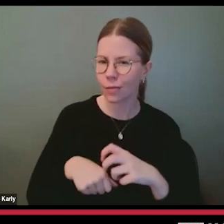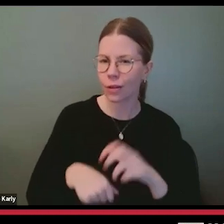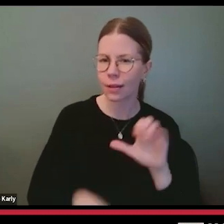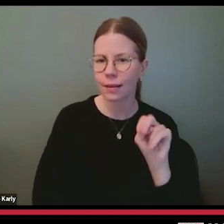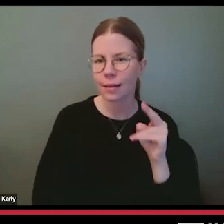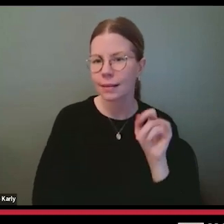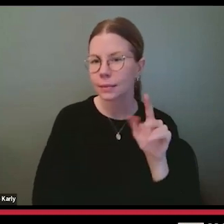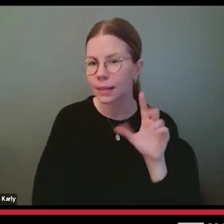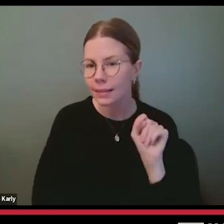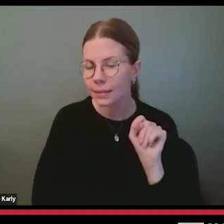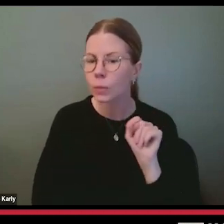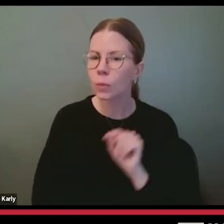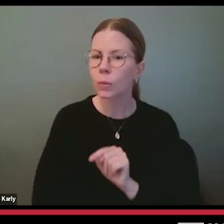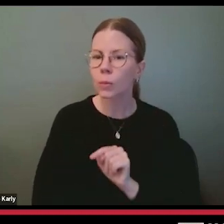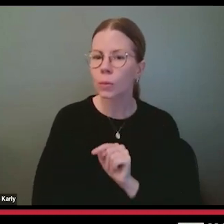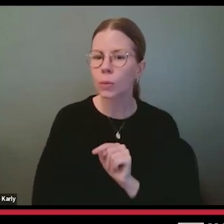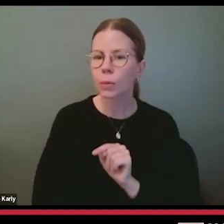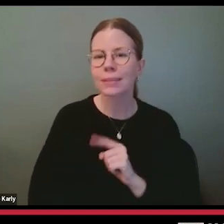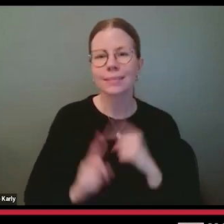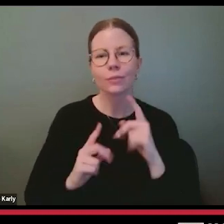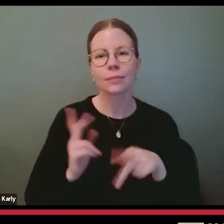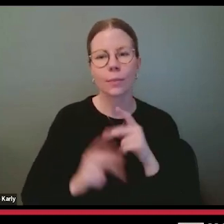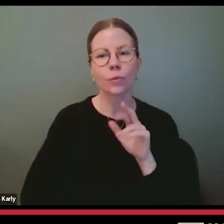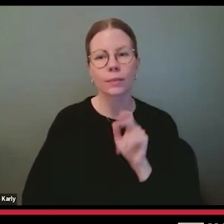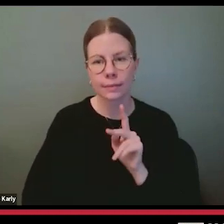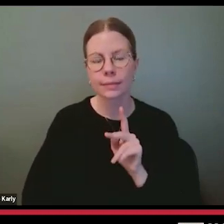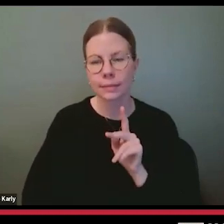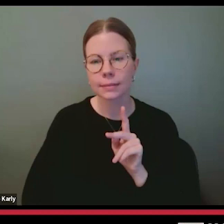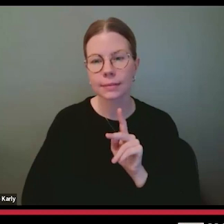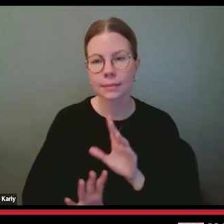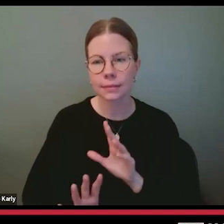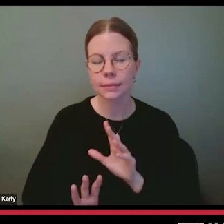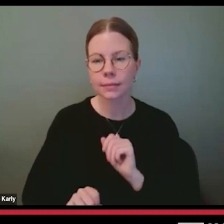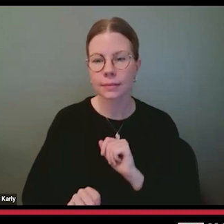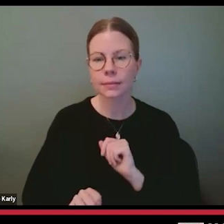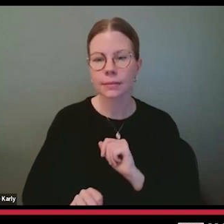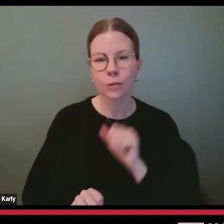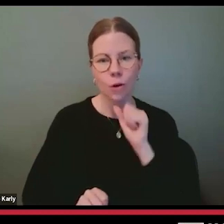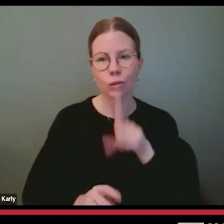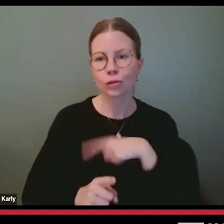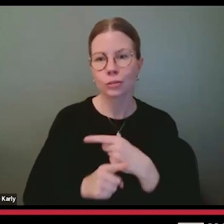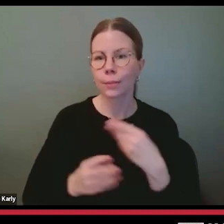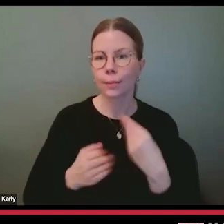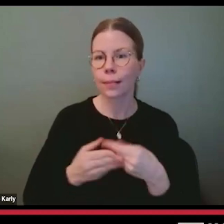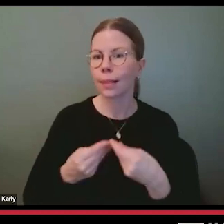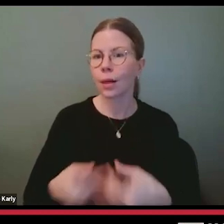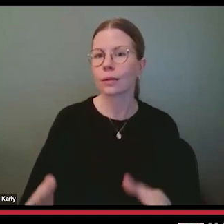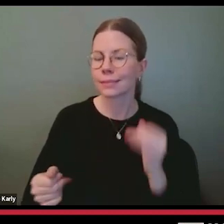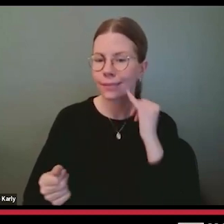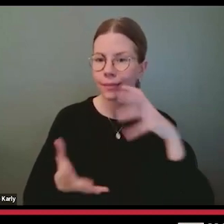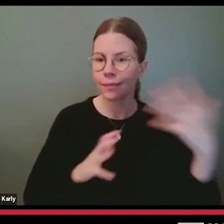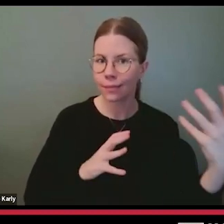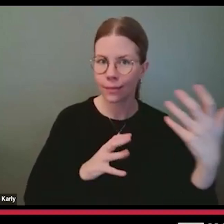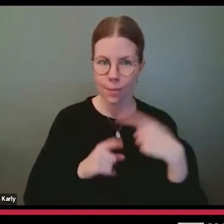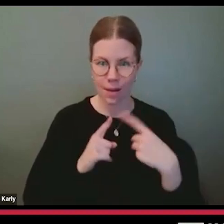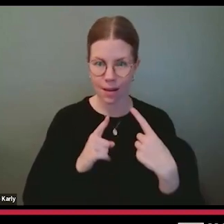risk is actually a completely different type of risk. It's a risk of causing an outbreak or a pandemic in the worst